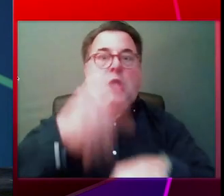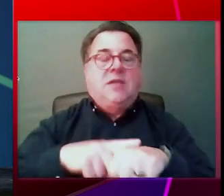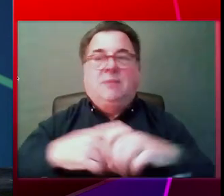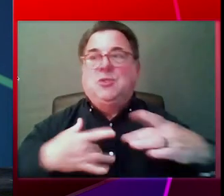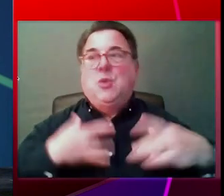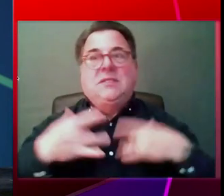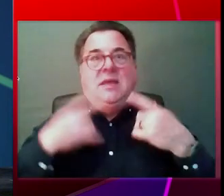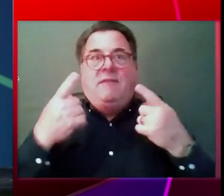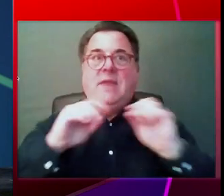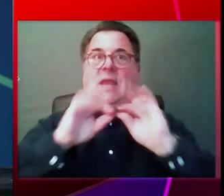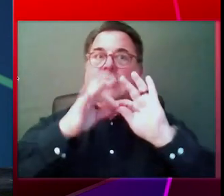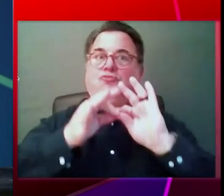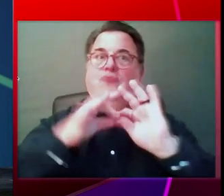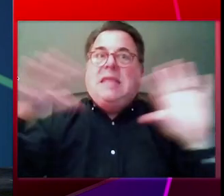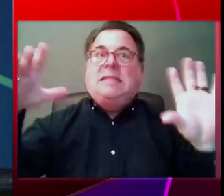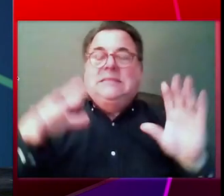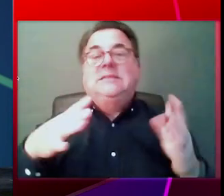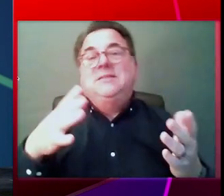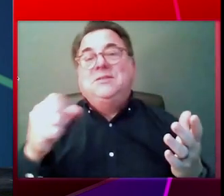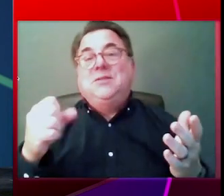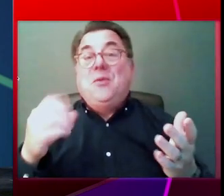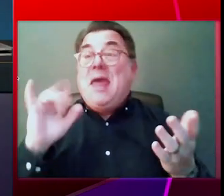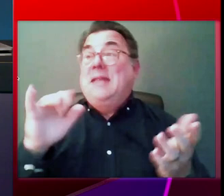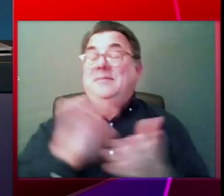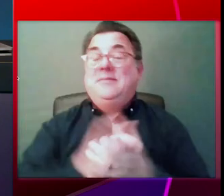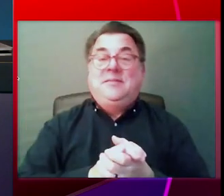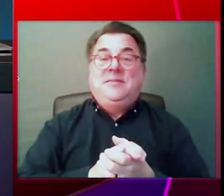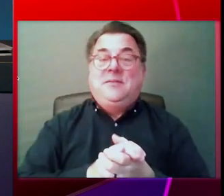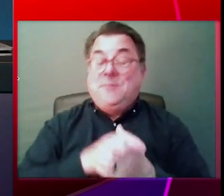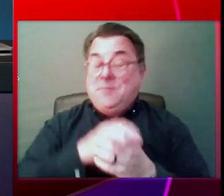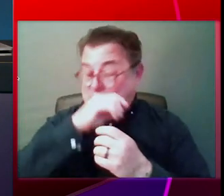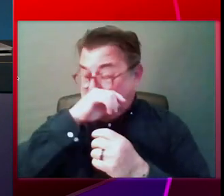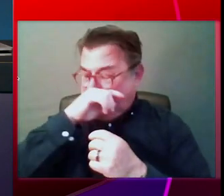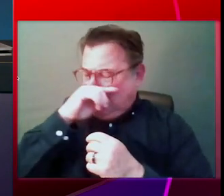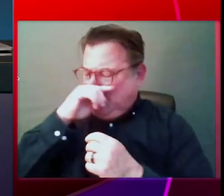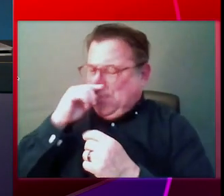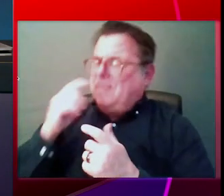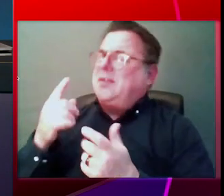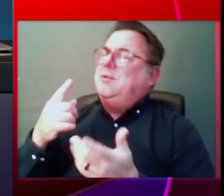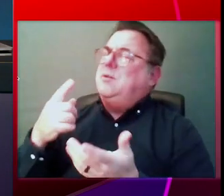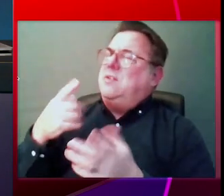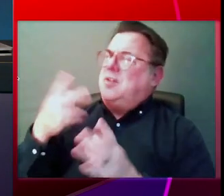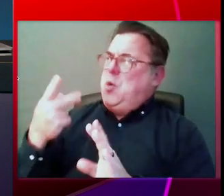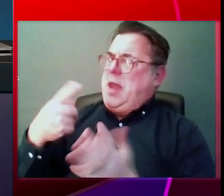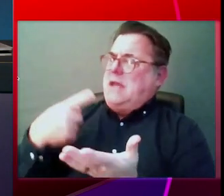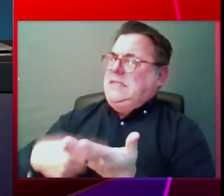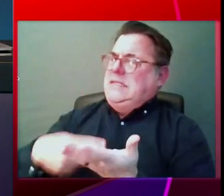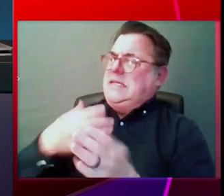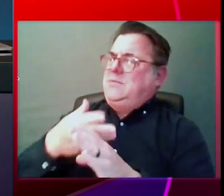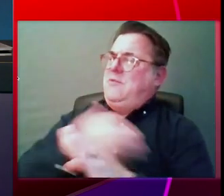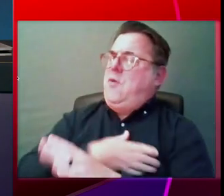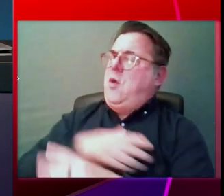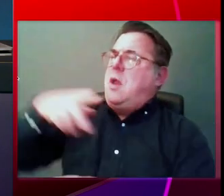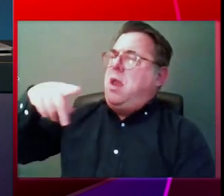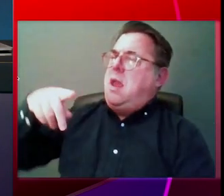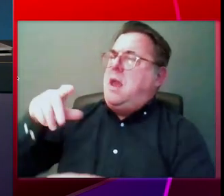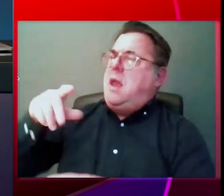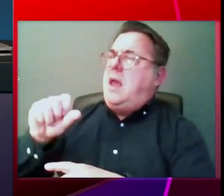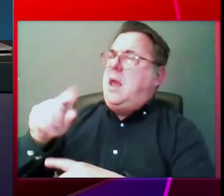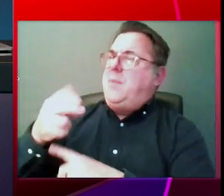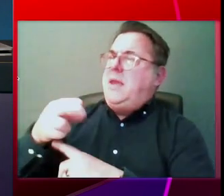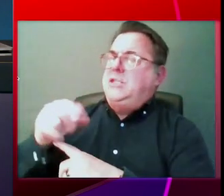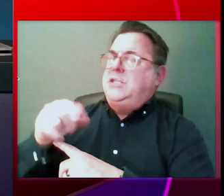out. So, it's awesome. That is awesome. So when we talked earlier, Pangea got me really, really